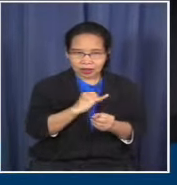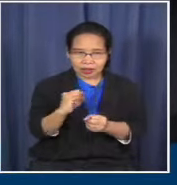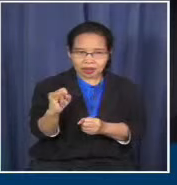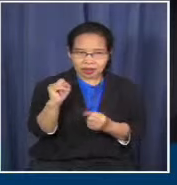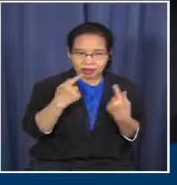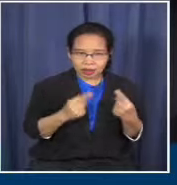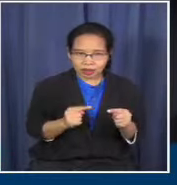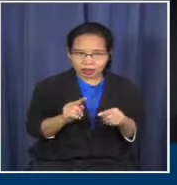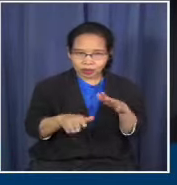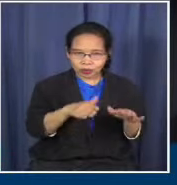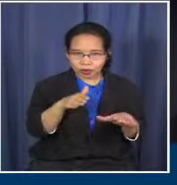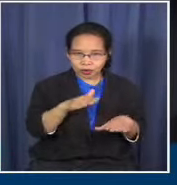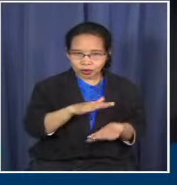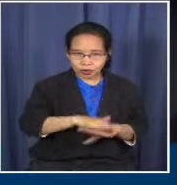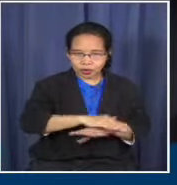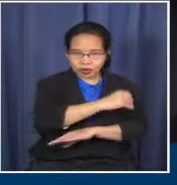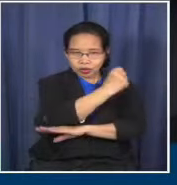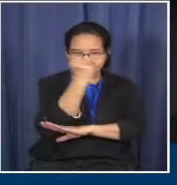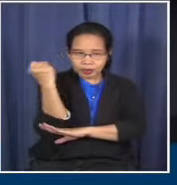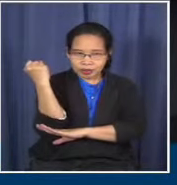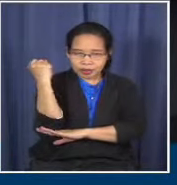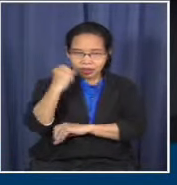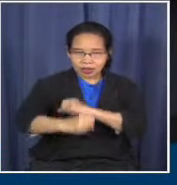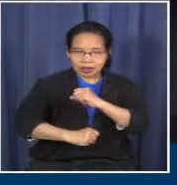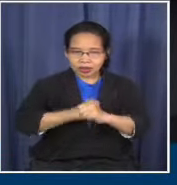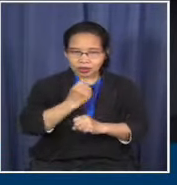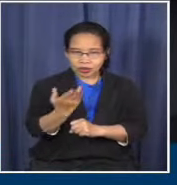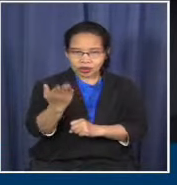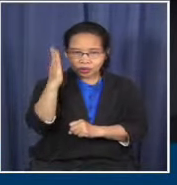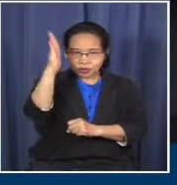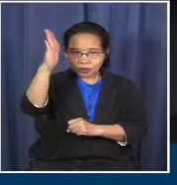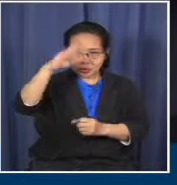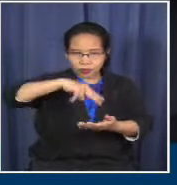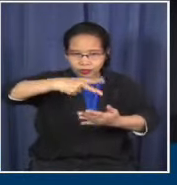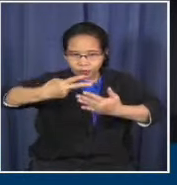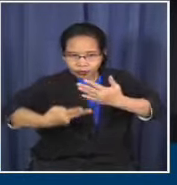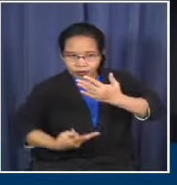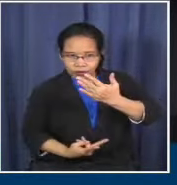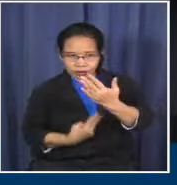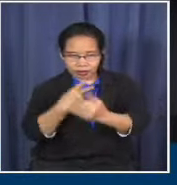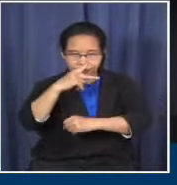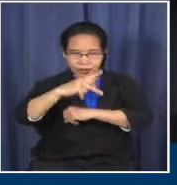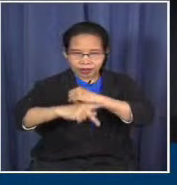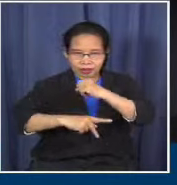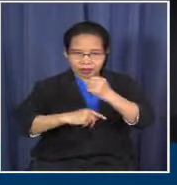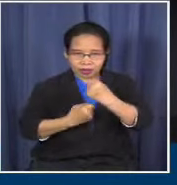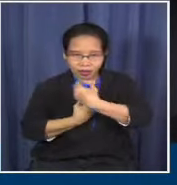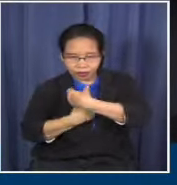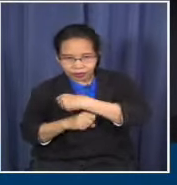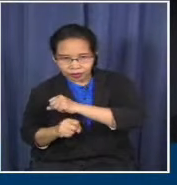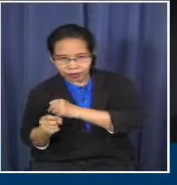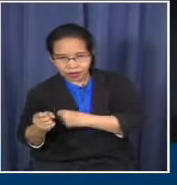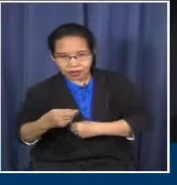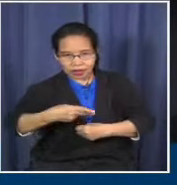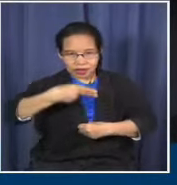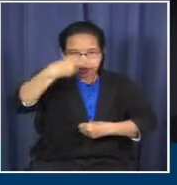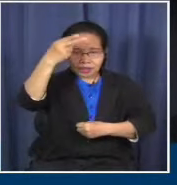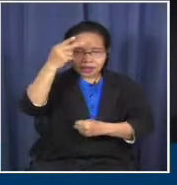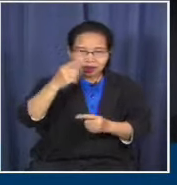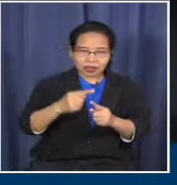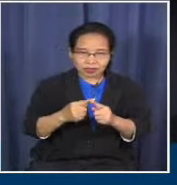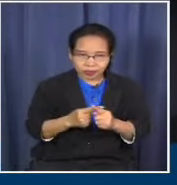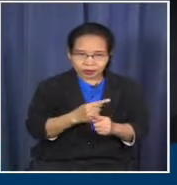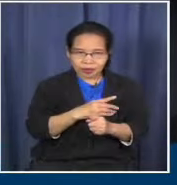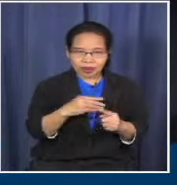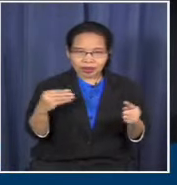you tried to walk on the surface of Saturn, you would fall into the planet, suffering higher